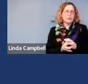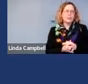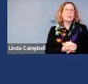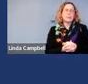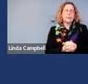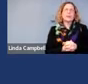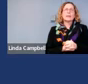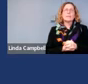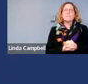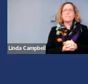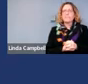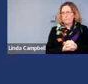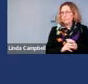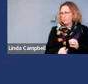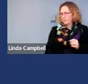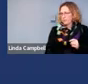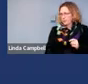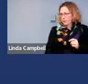and then what we can do.